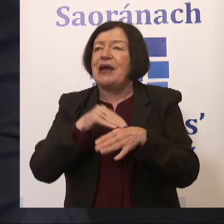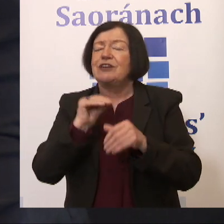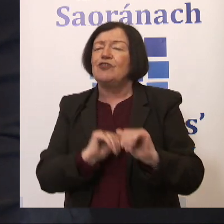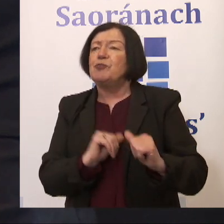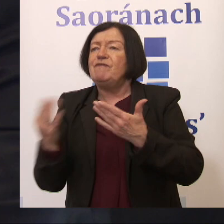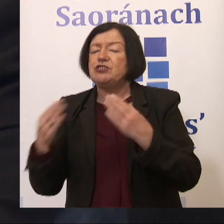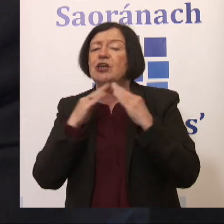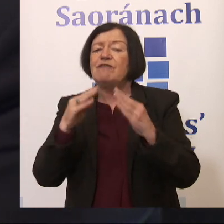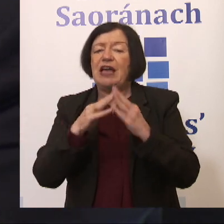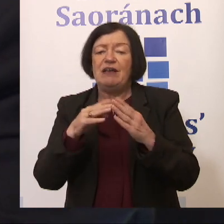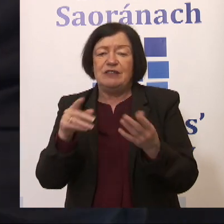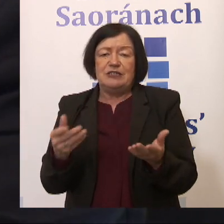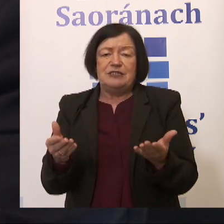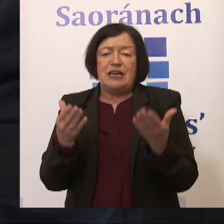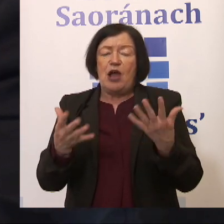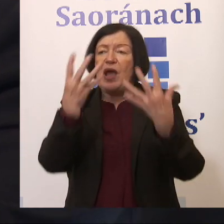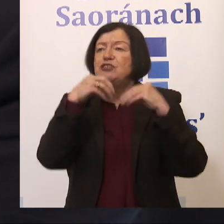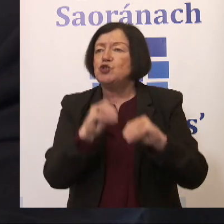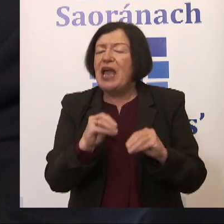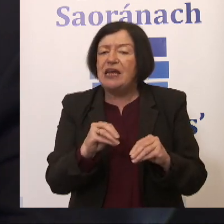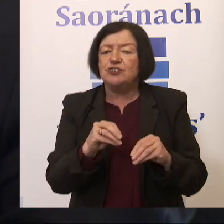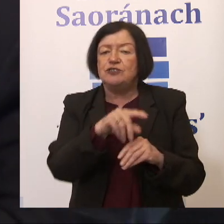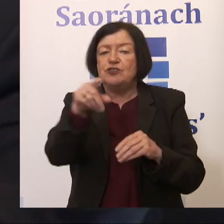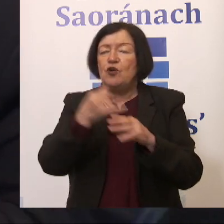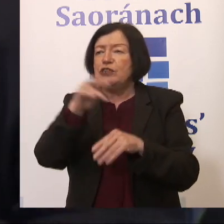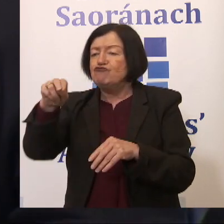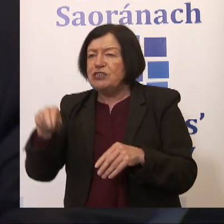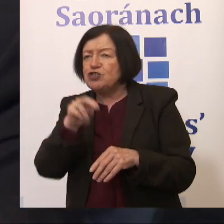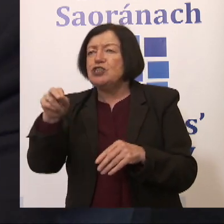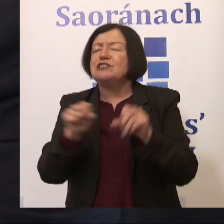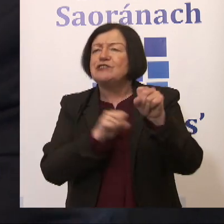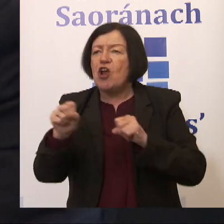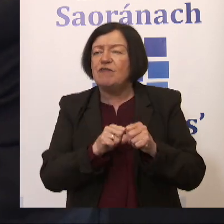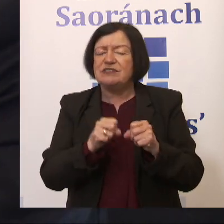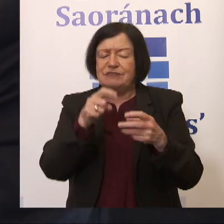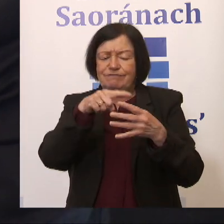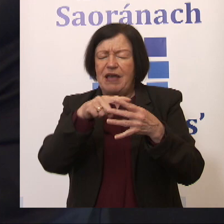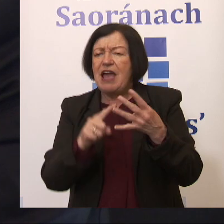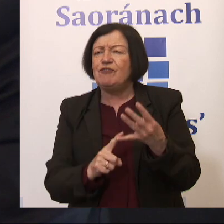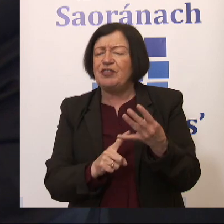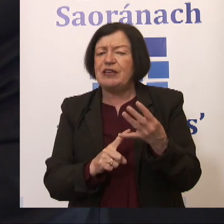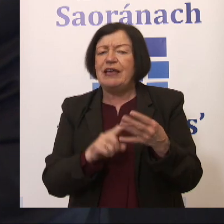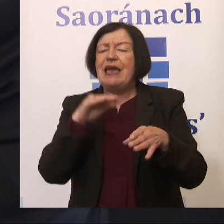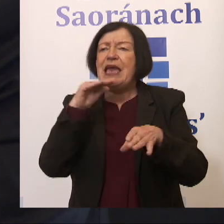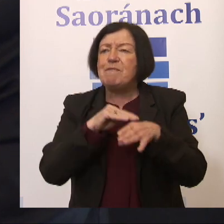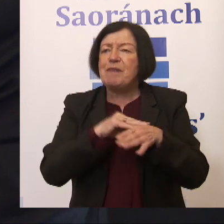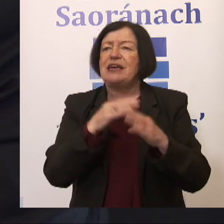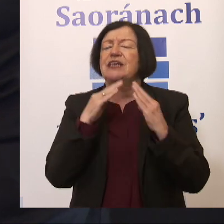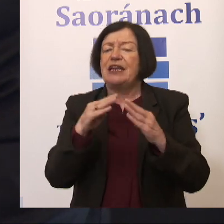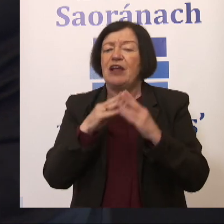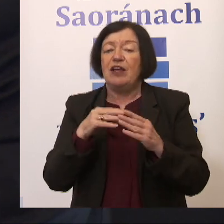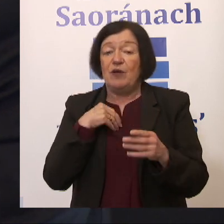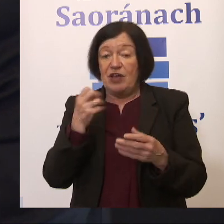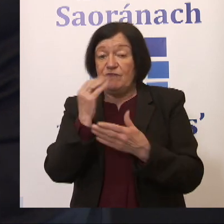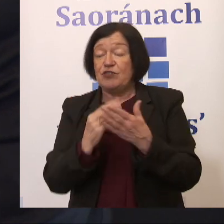of housing, and we talked about even how education and the location of services and all of that impacts on housing. We have some